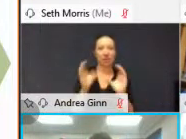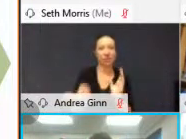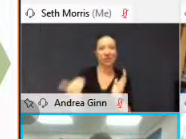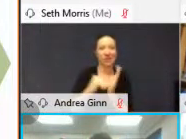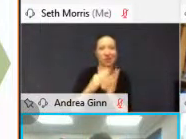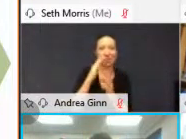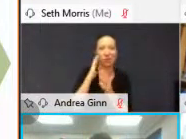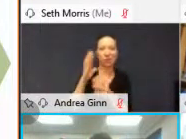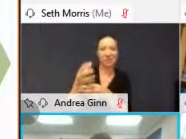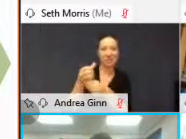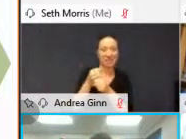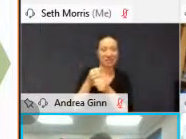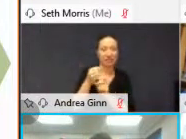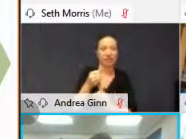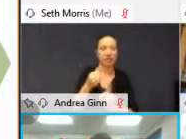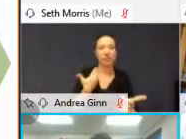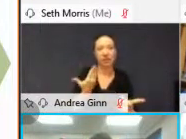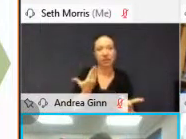until October, but